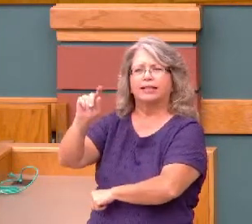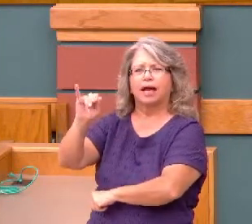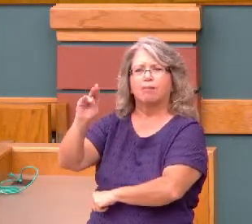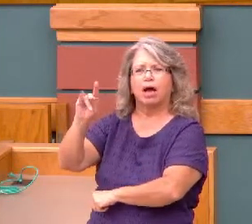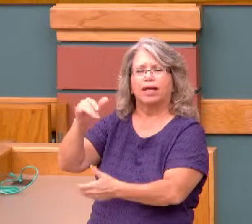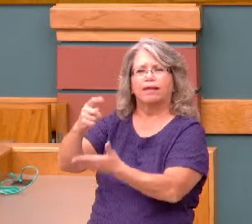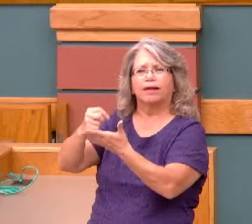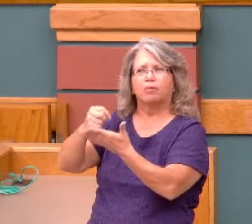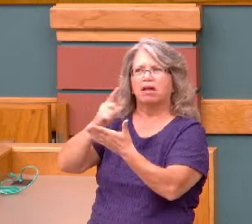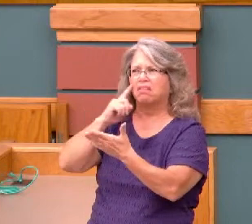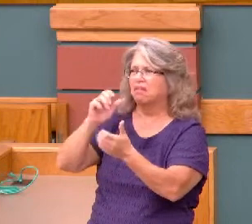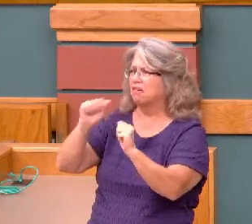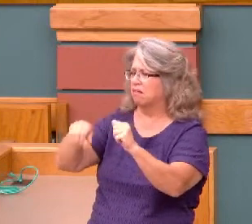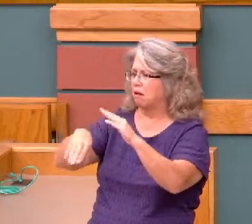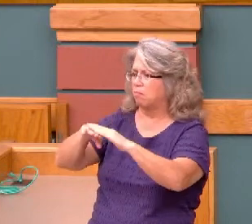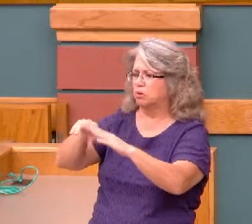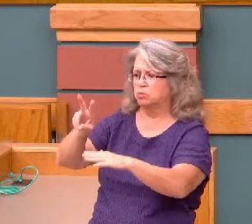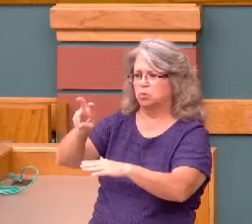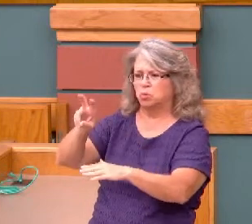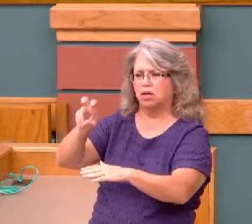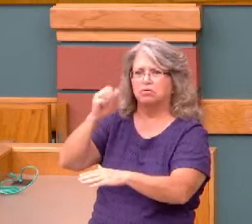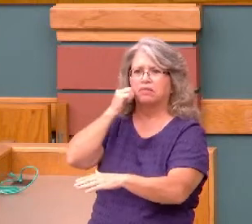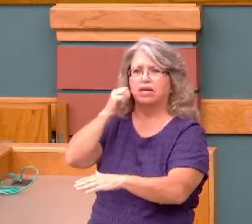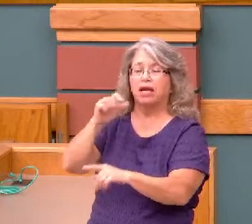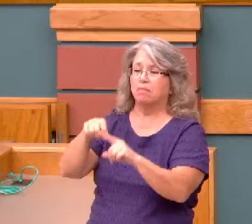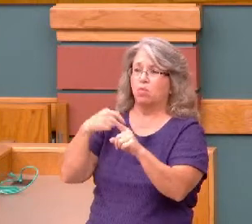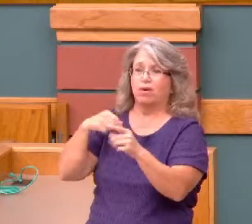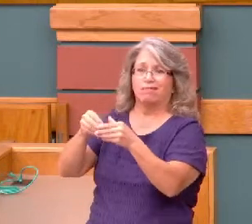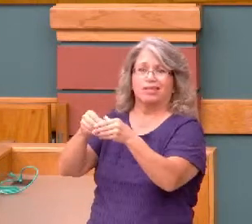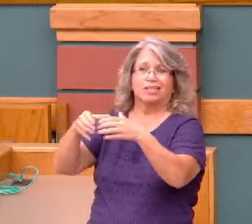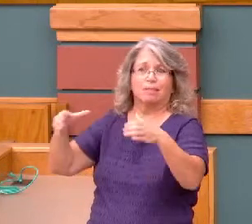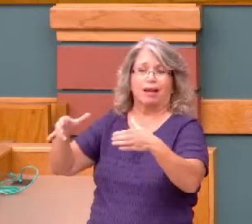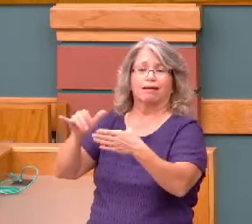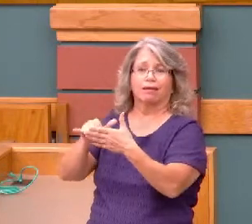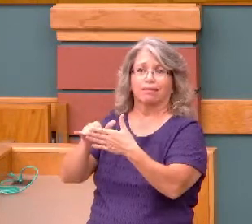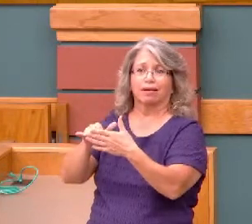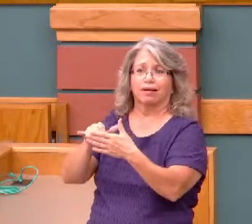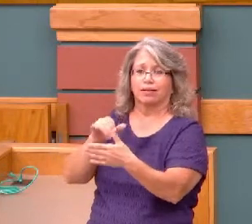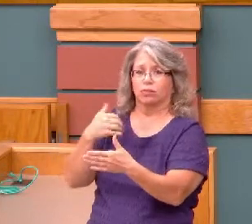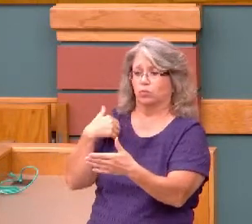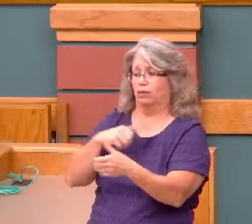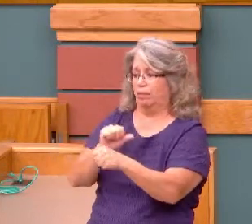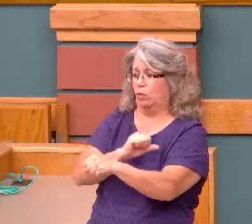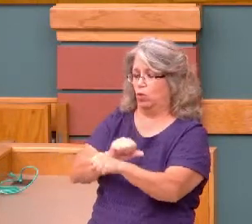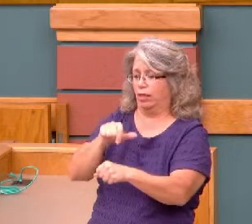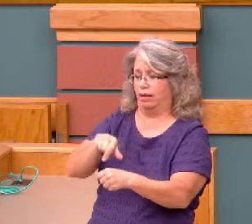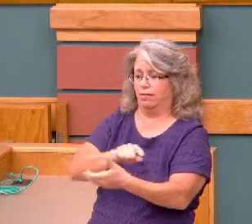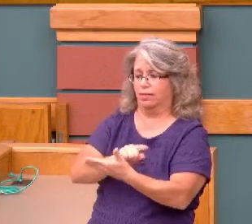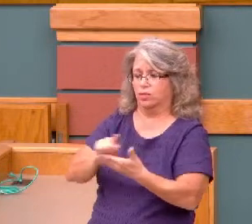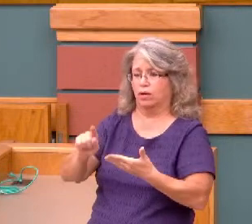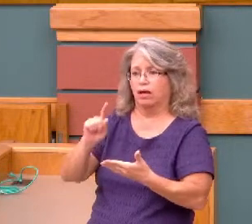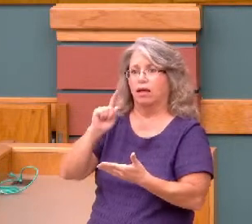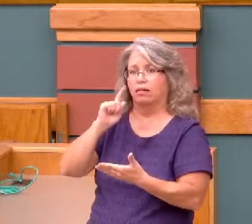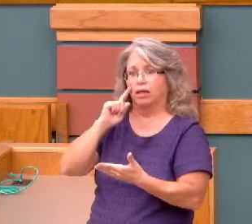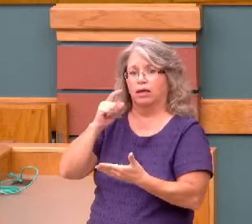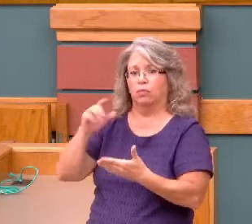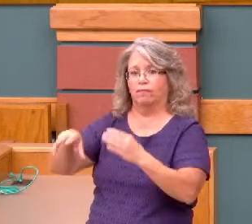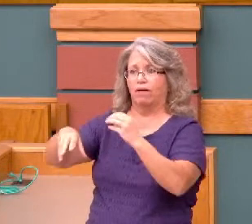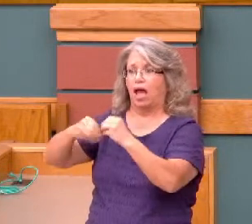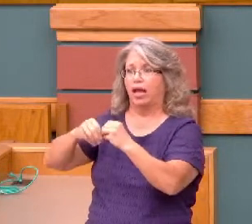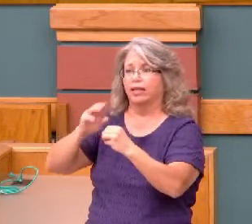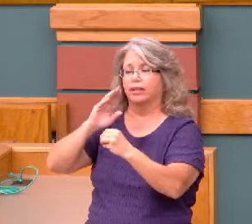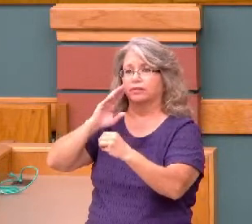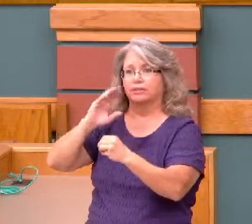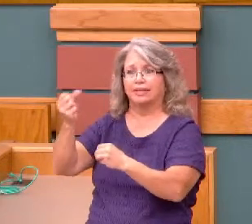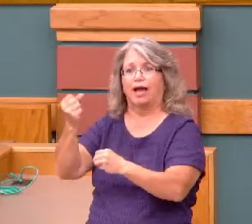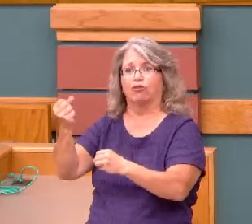we're going to be expanding. We were just working on Monday through Friday, and I believe this weekend we're going to be doing Saturdays as well. We're going to